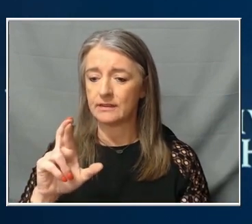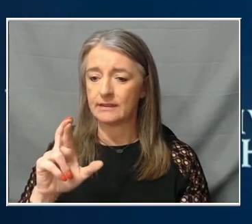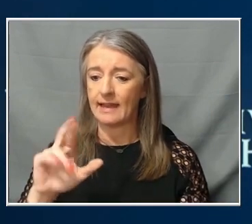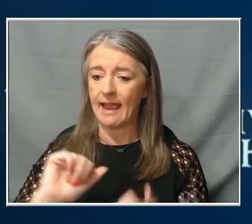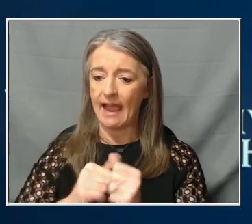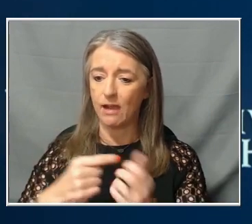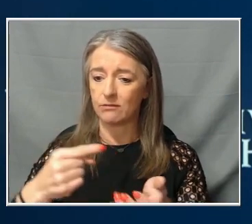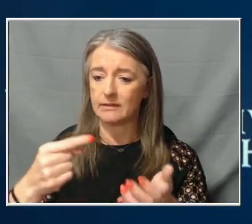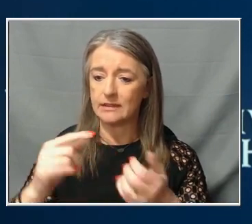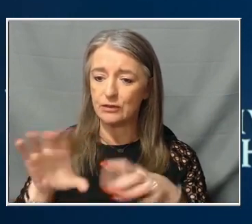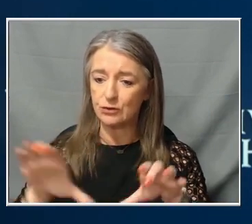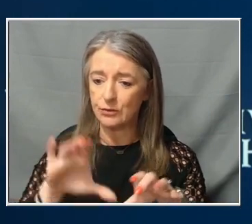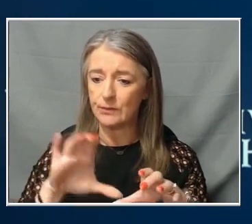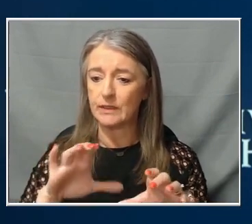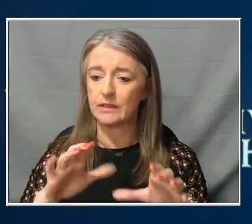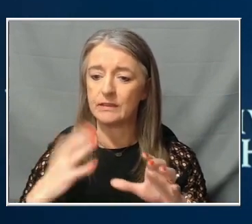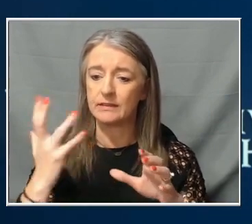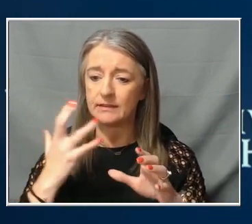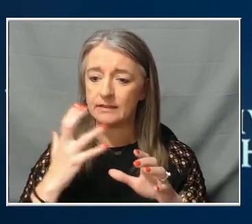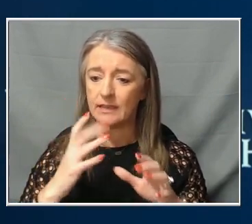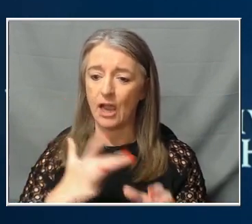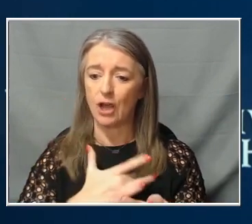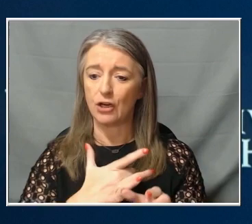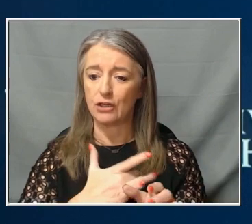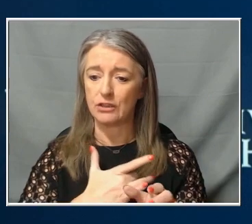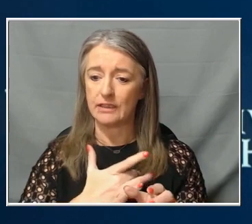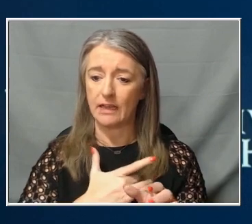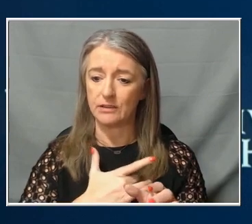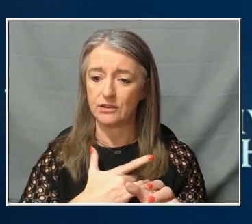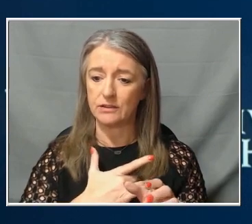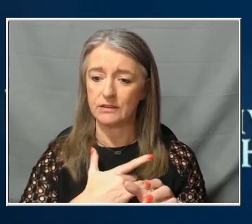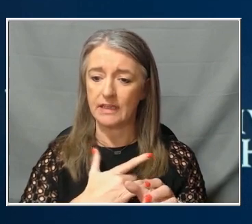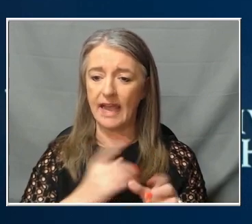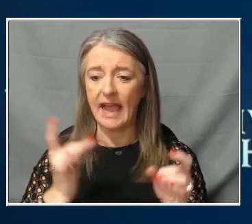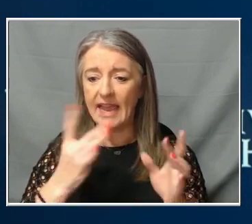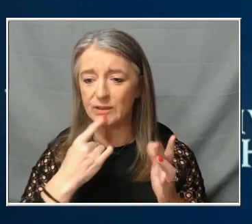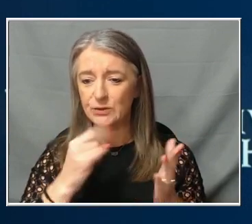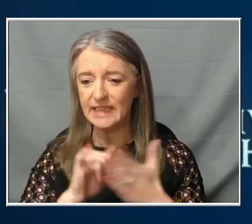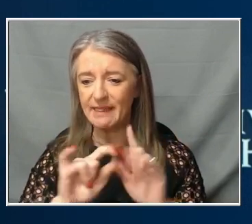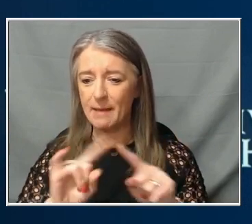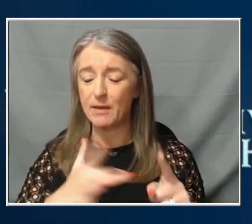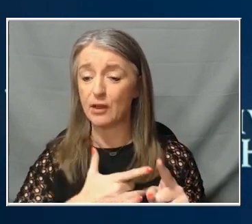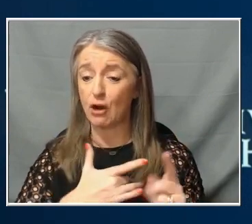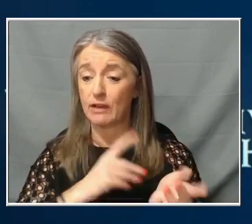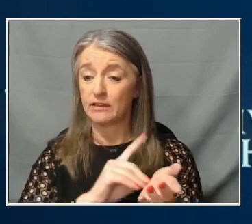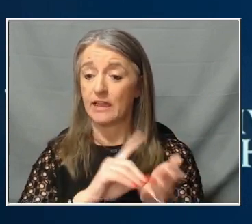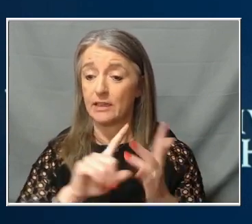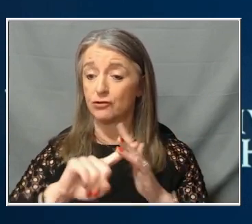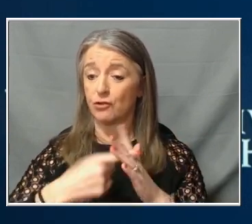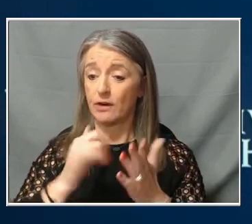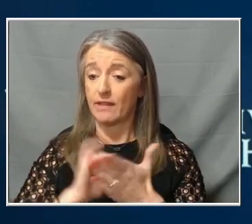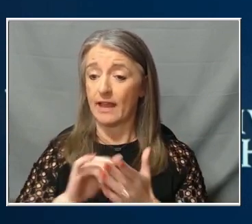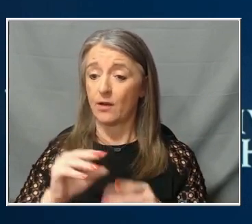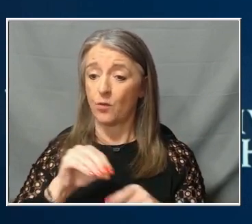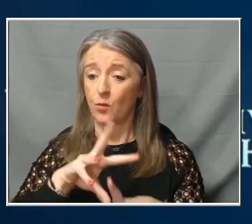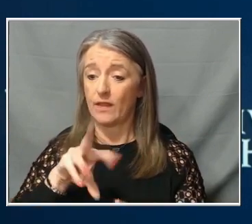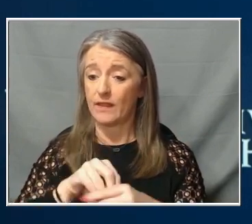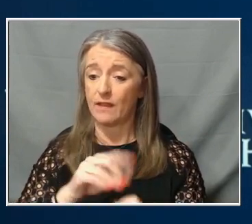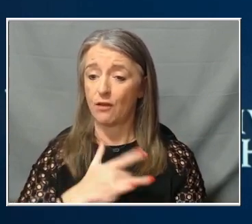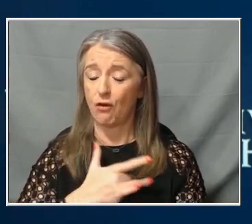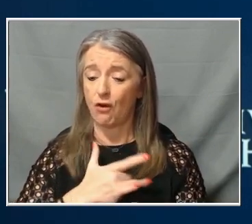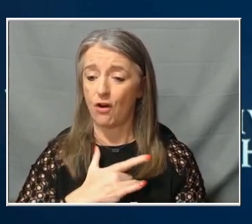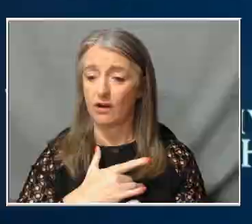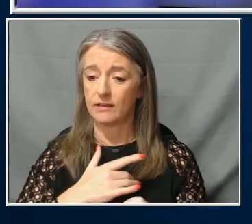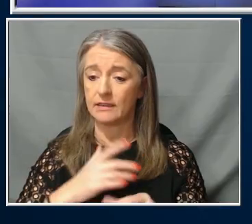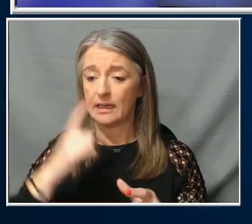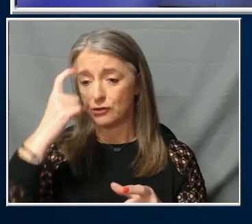owe a nod to our cardiology colleagues, much as I hate to say it, but they started this in the heart. And the neurologists